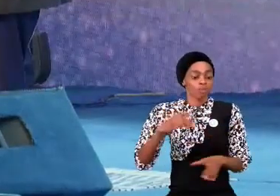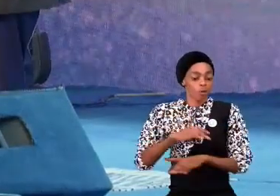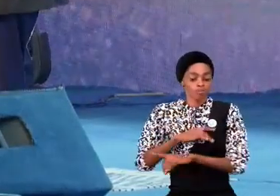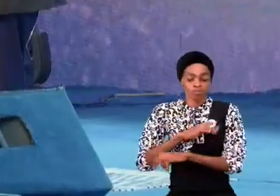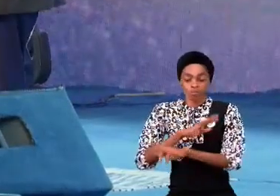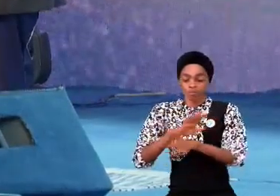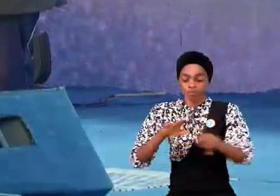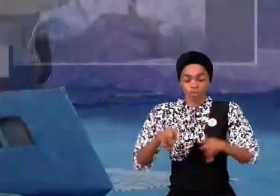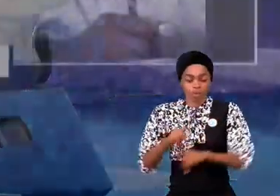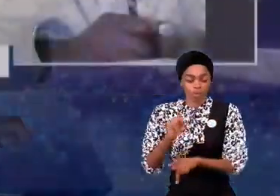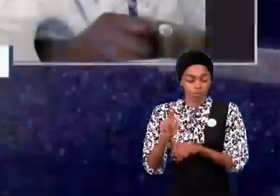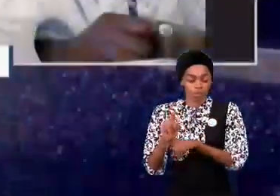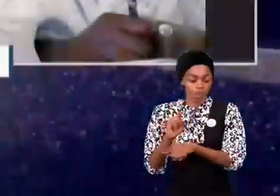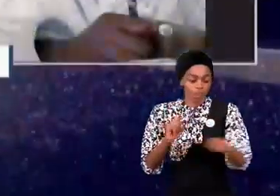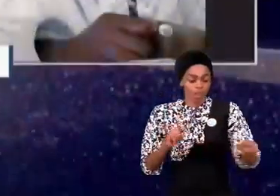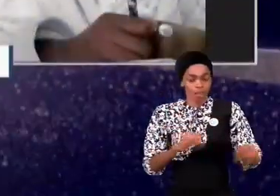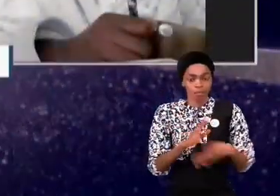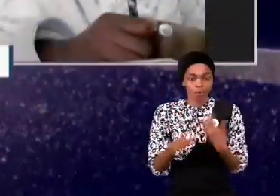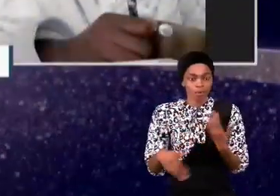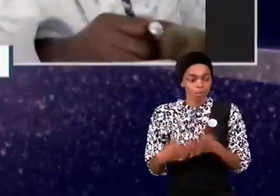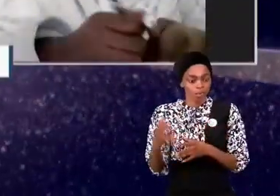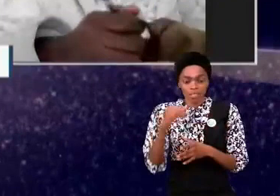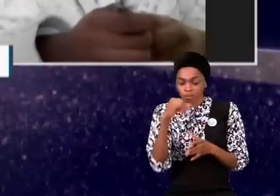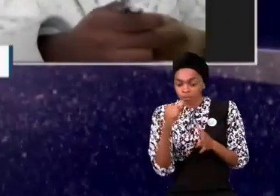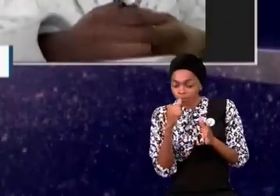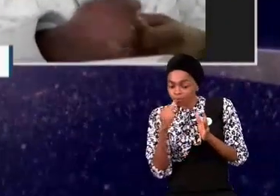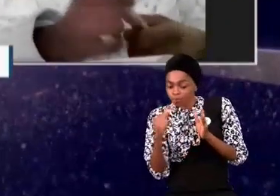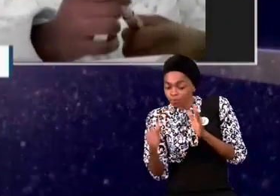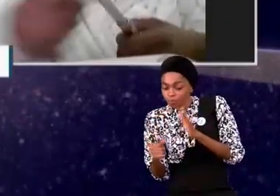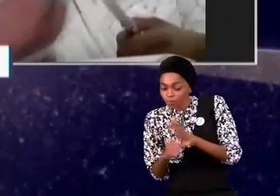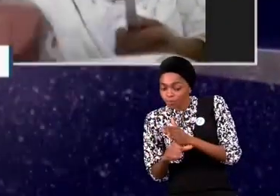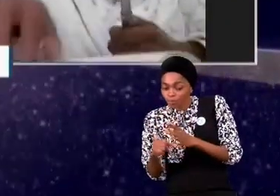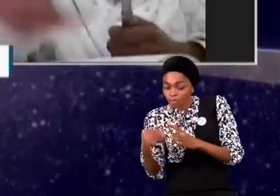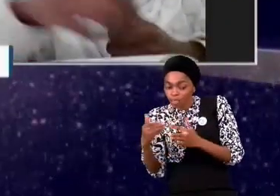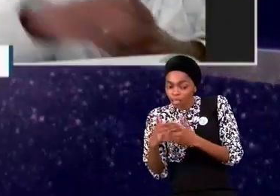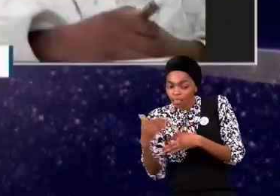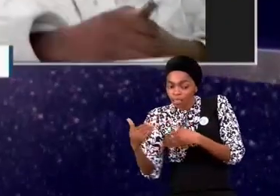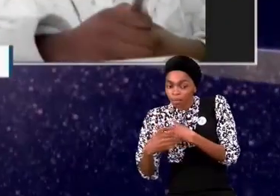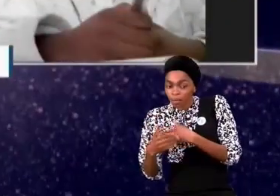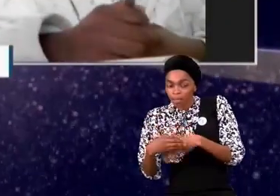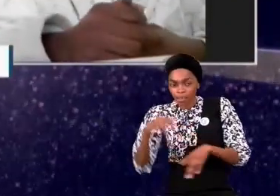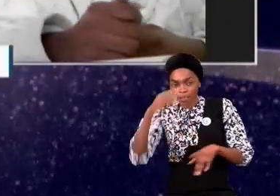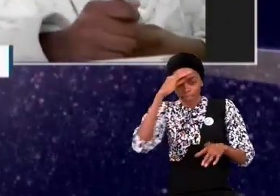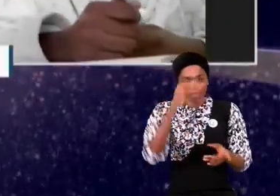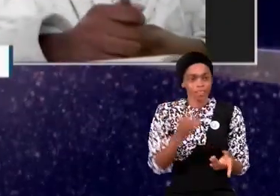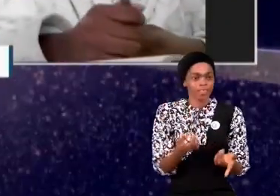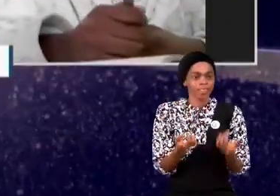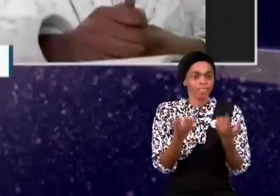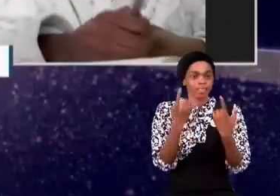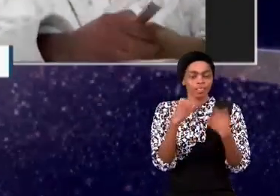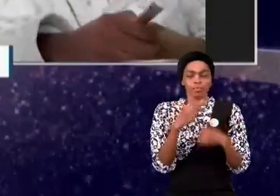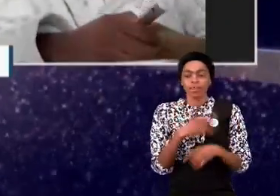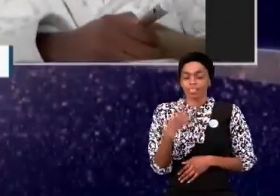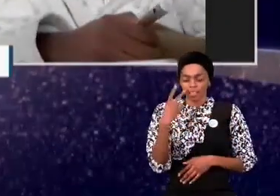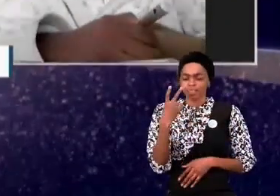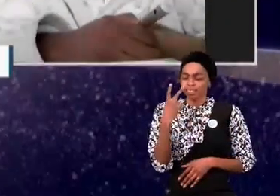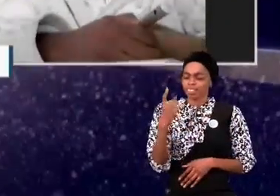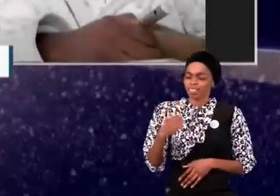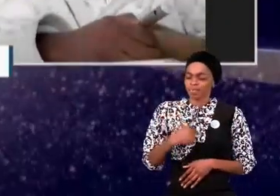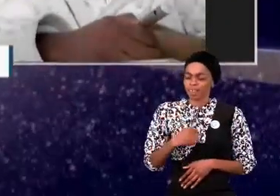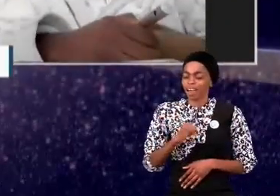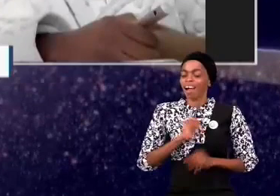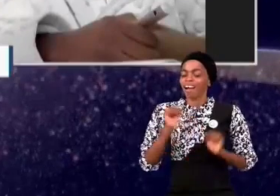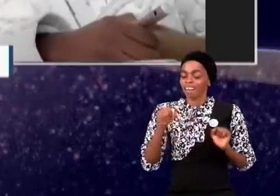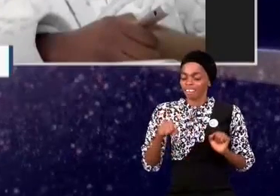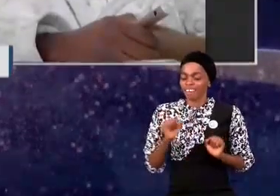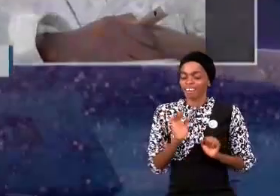said, look at me, I can walk. I can see. I can bend. I can straighten up.